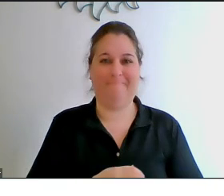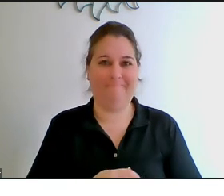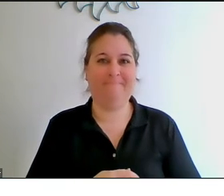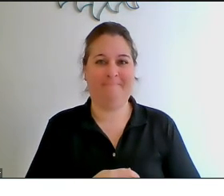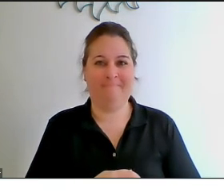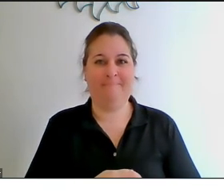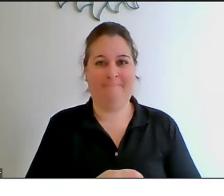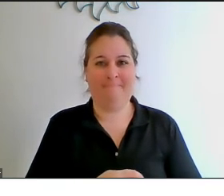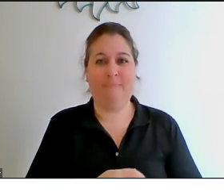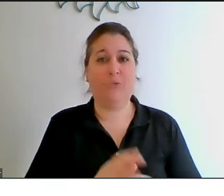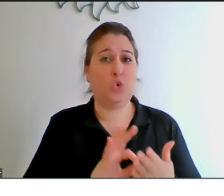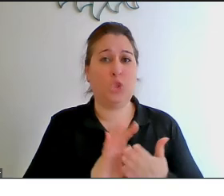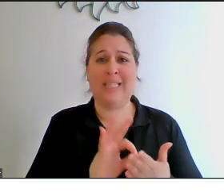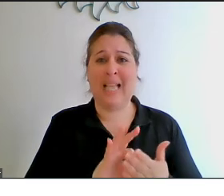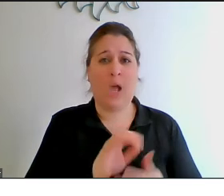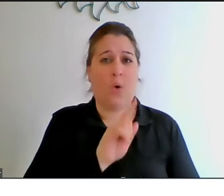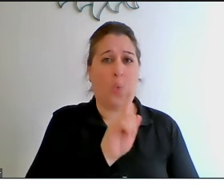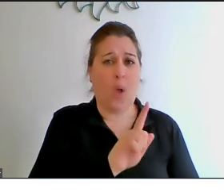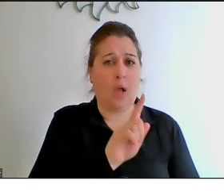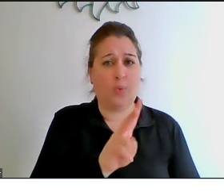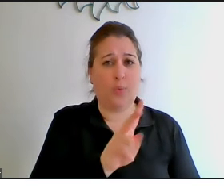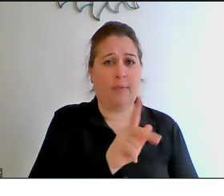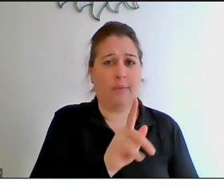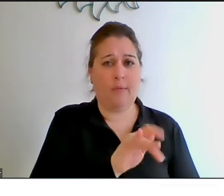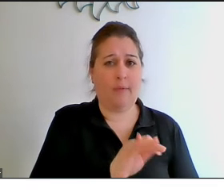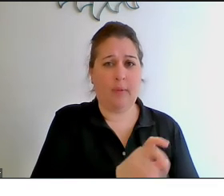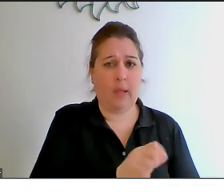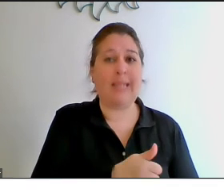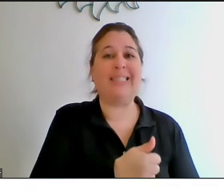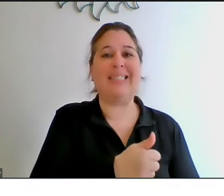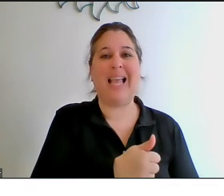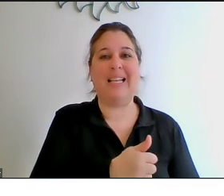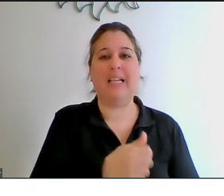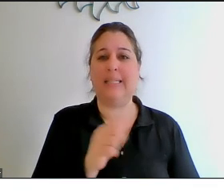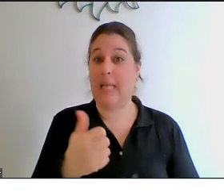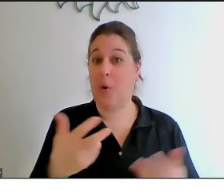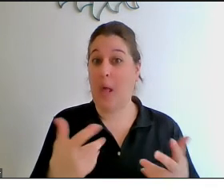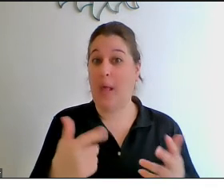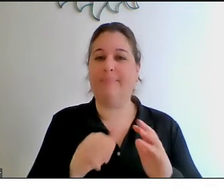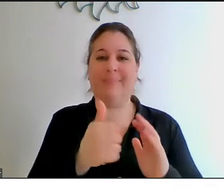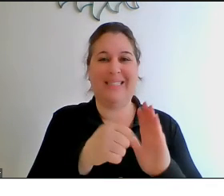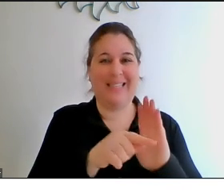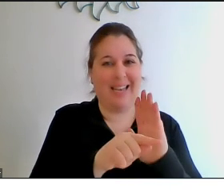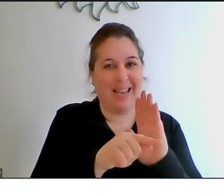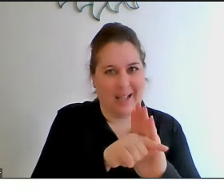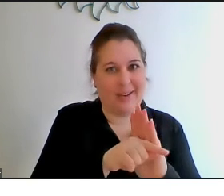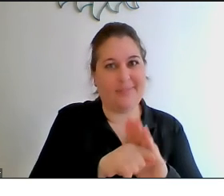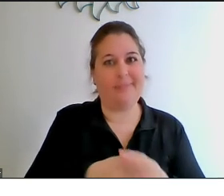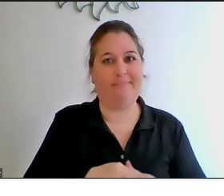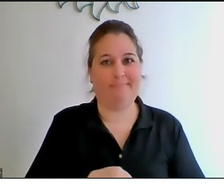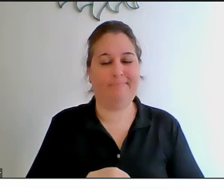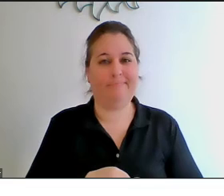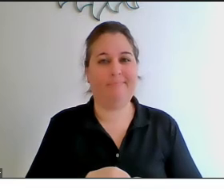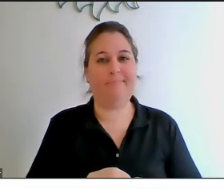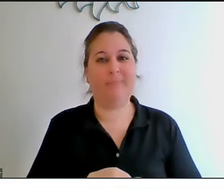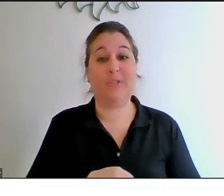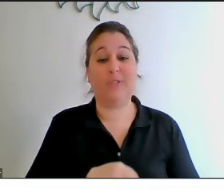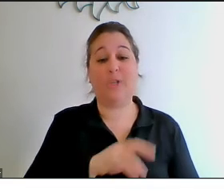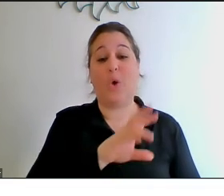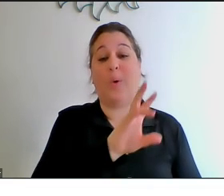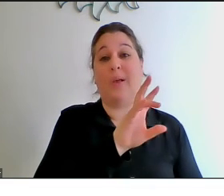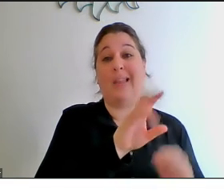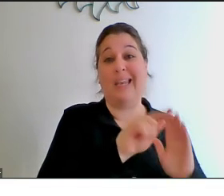10. 10. 10 what? 10 negatives. So -7 minus 3 equals -10.